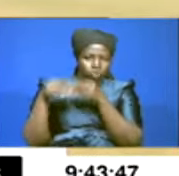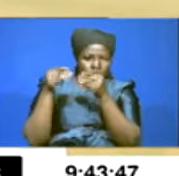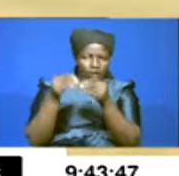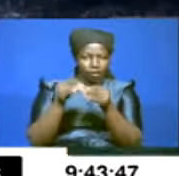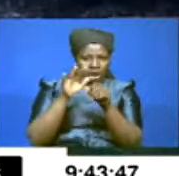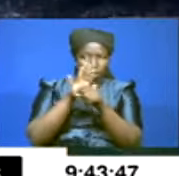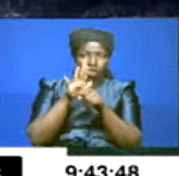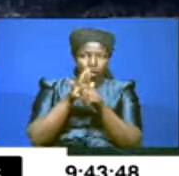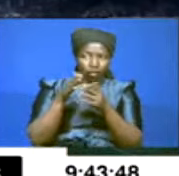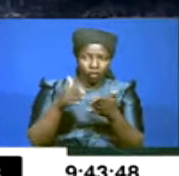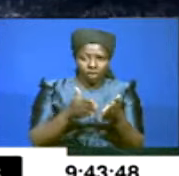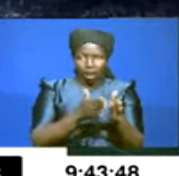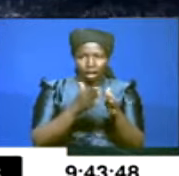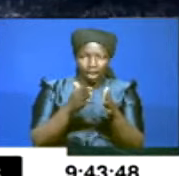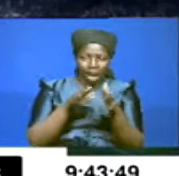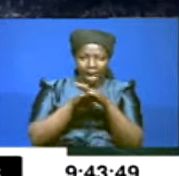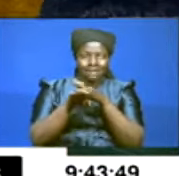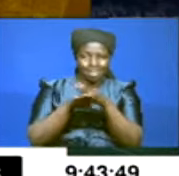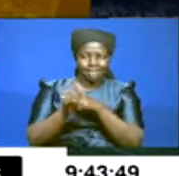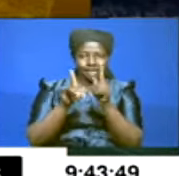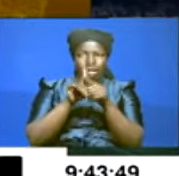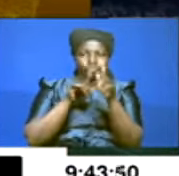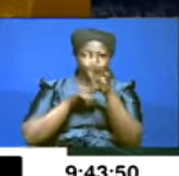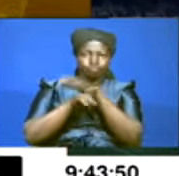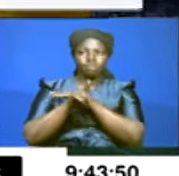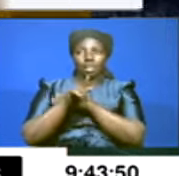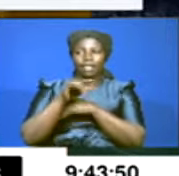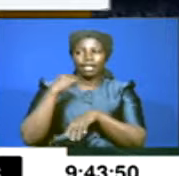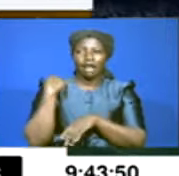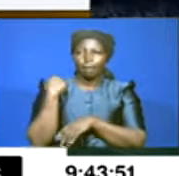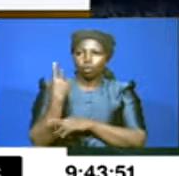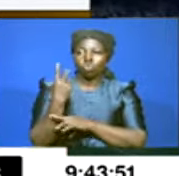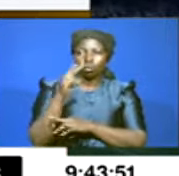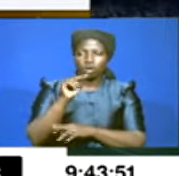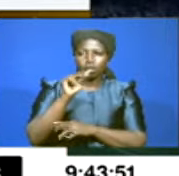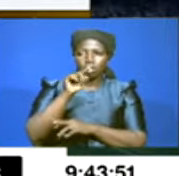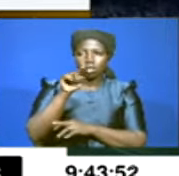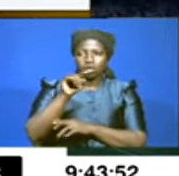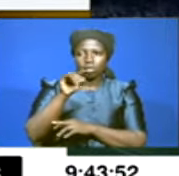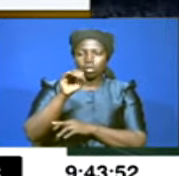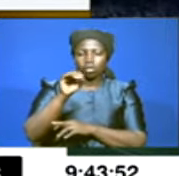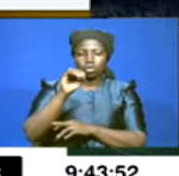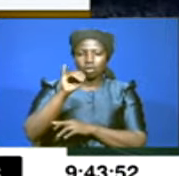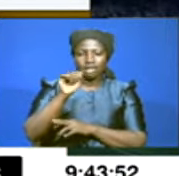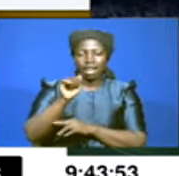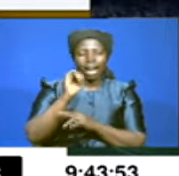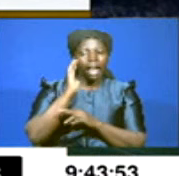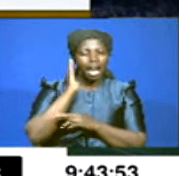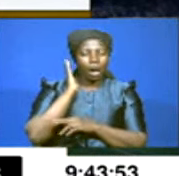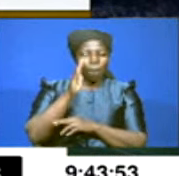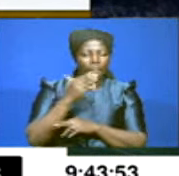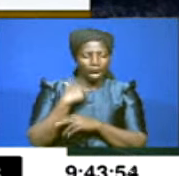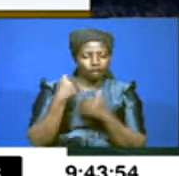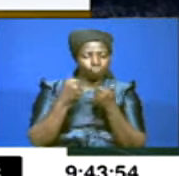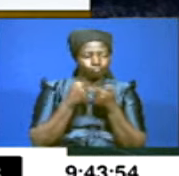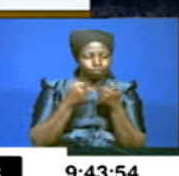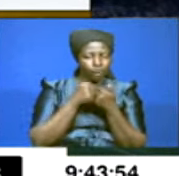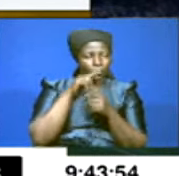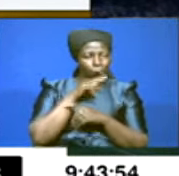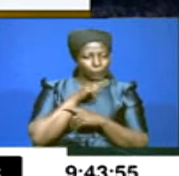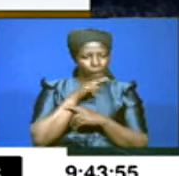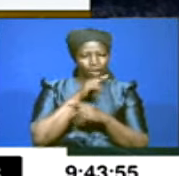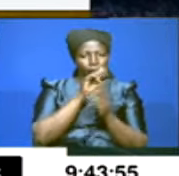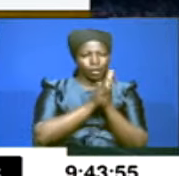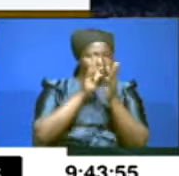pia kufunga. Second place Tanzania Sugar will also have a difficult assignment against Kakamega Homeboys as Gor Mahia head to